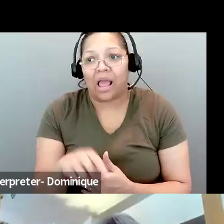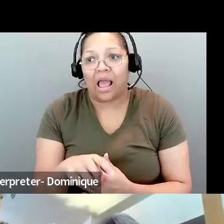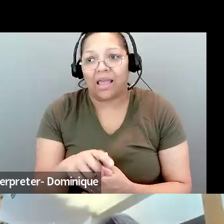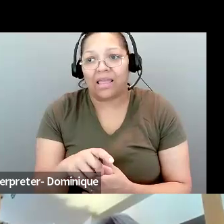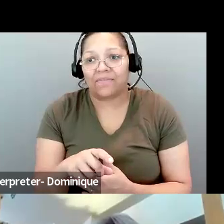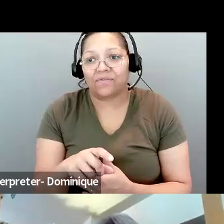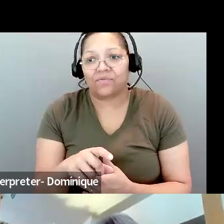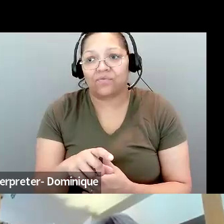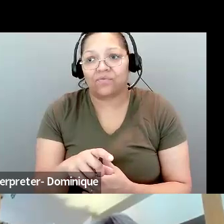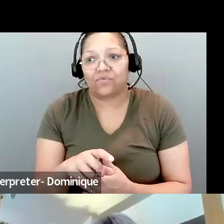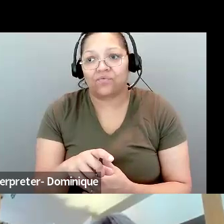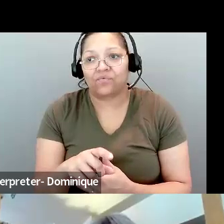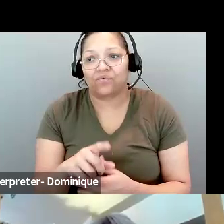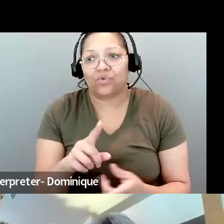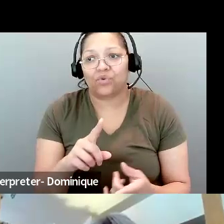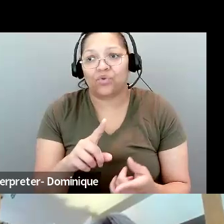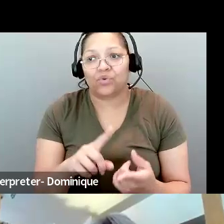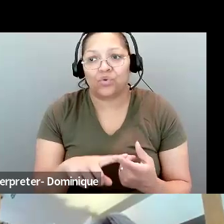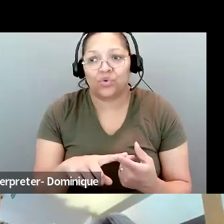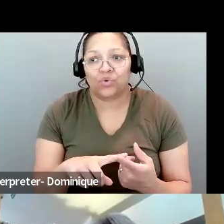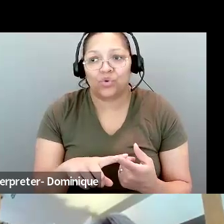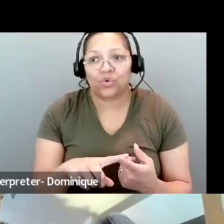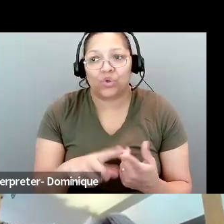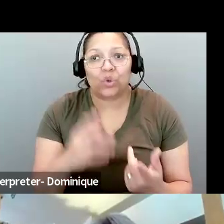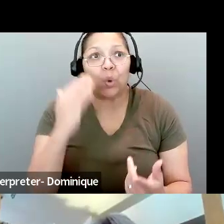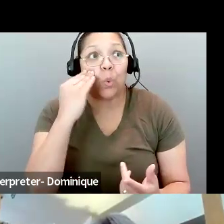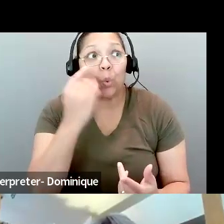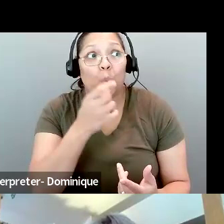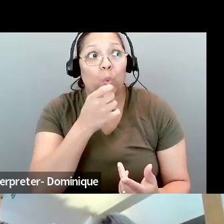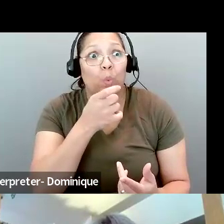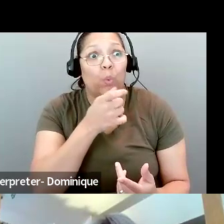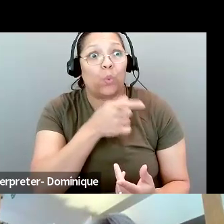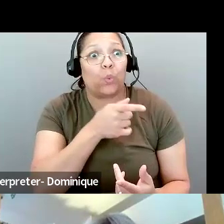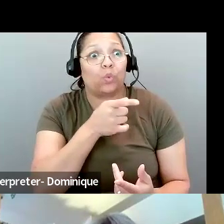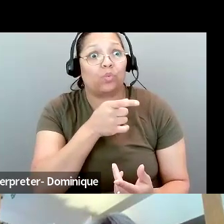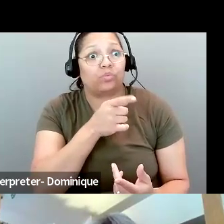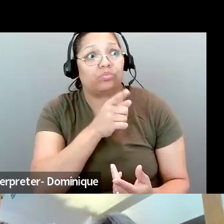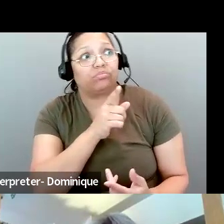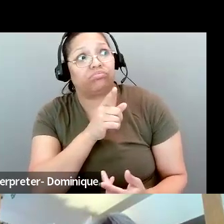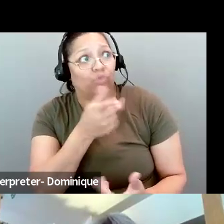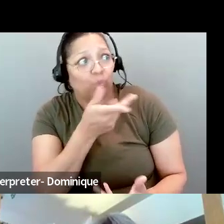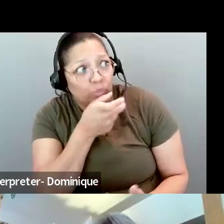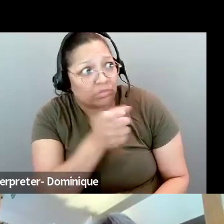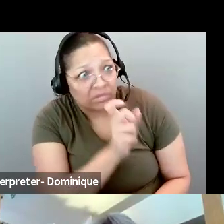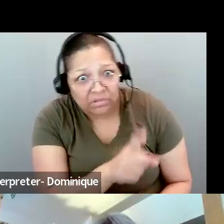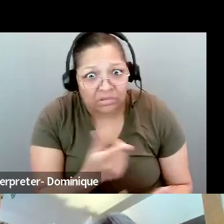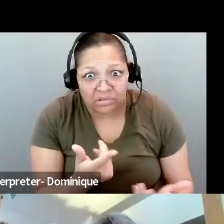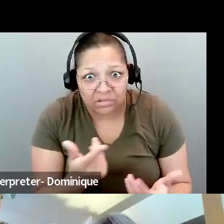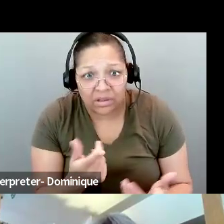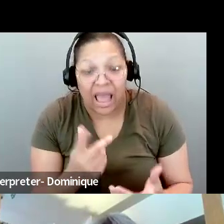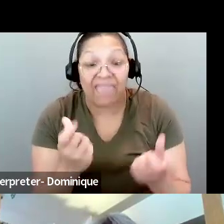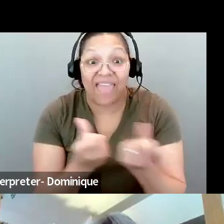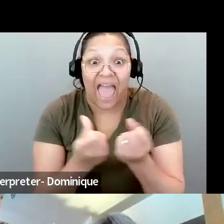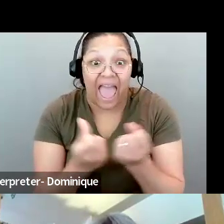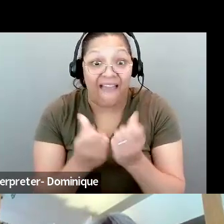of account for who do they turn to, and like silks, um, advocates make